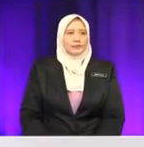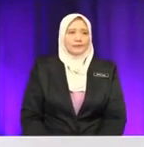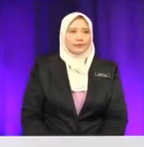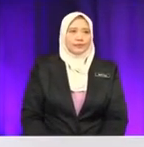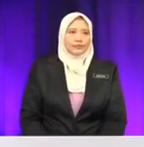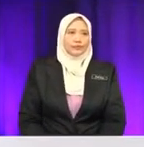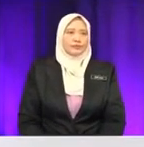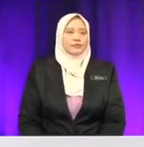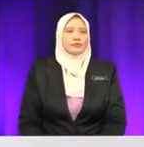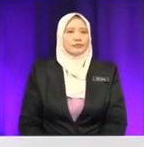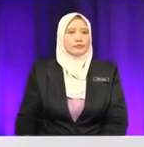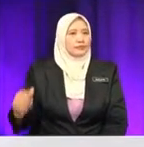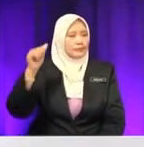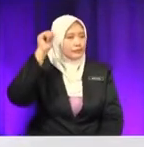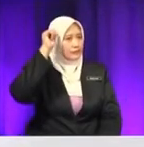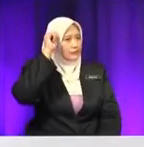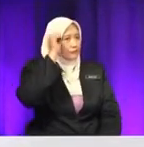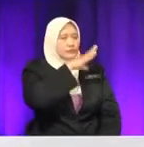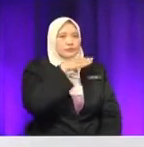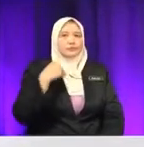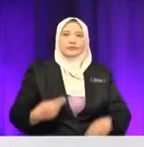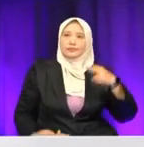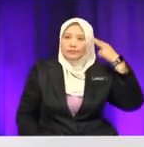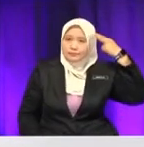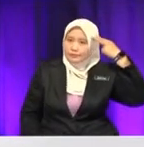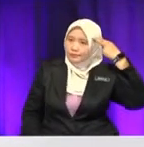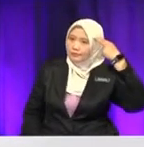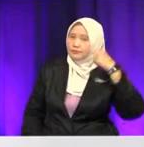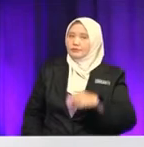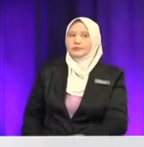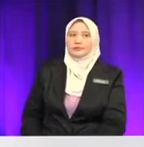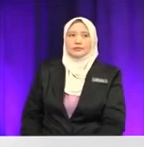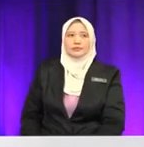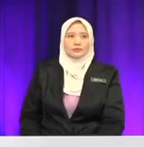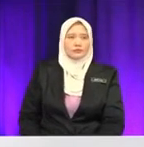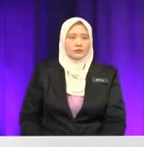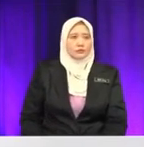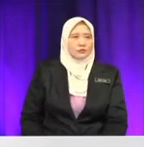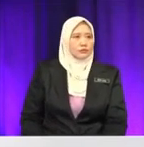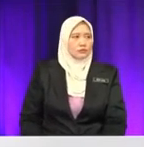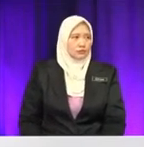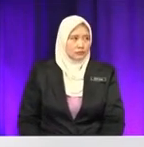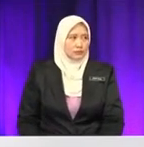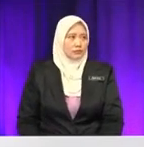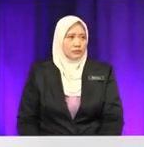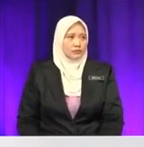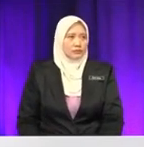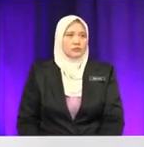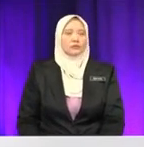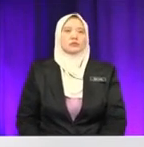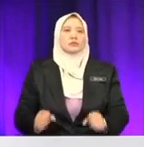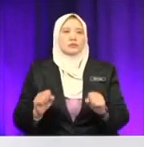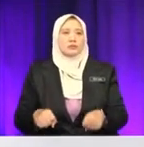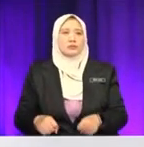learners, between Aiman and also Hasif. So Aiman and Hasif, so your discussion starts now. You may make